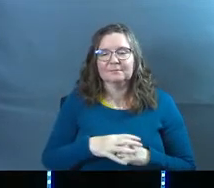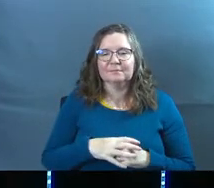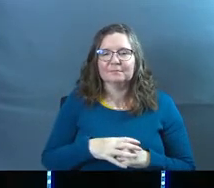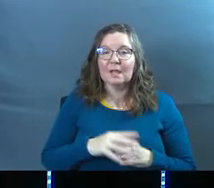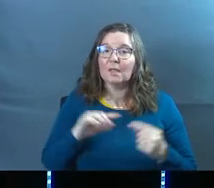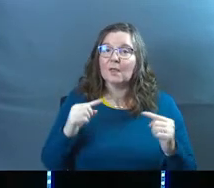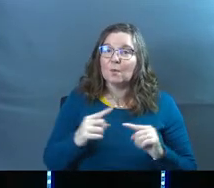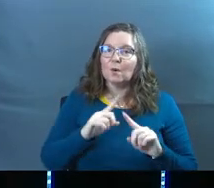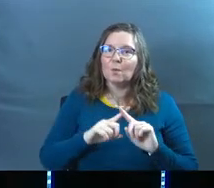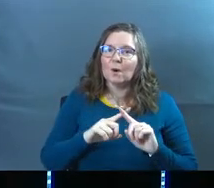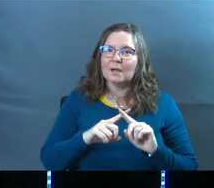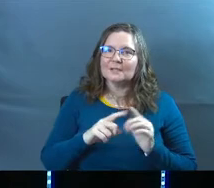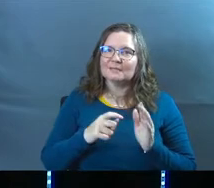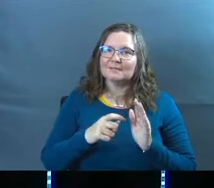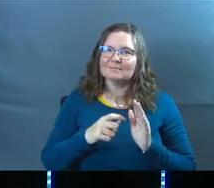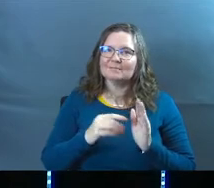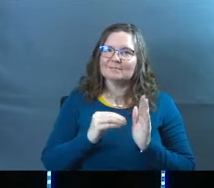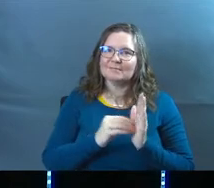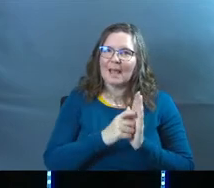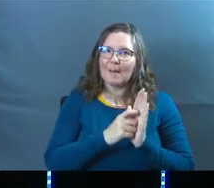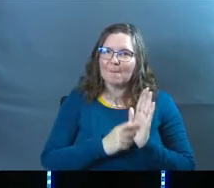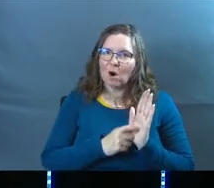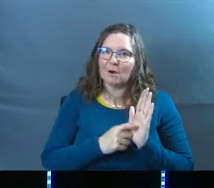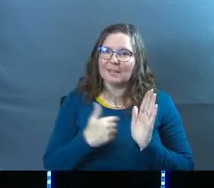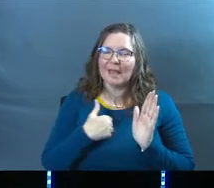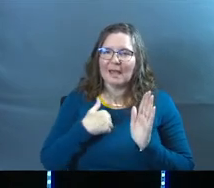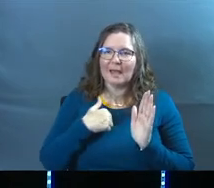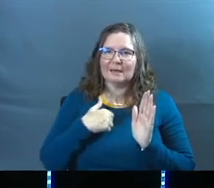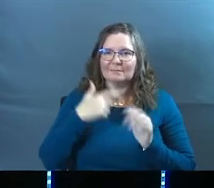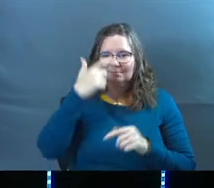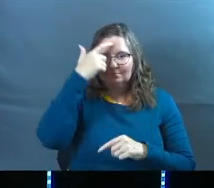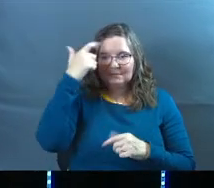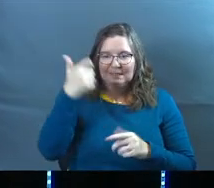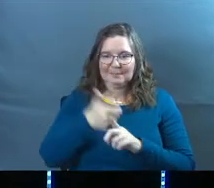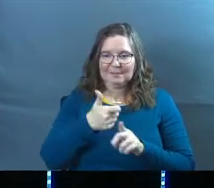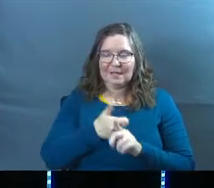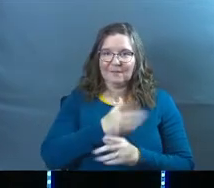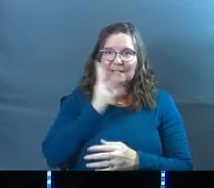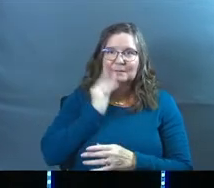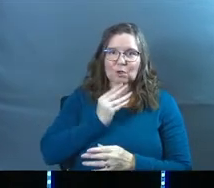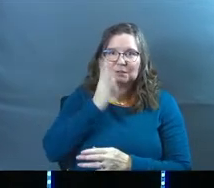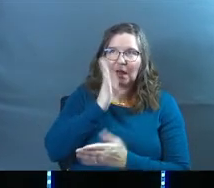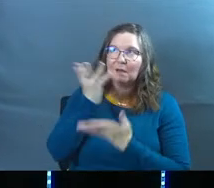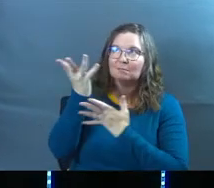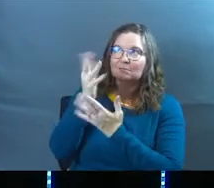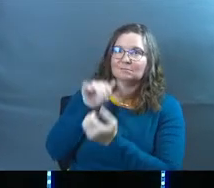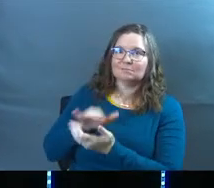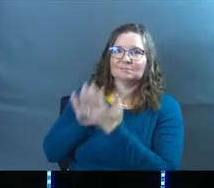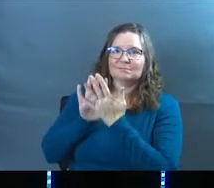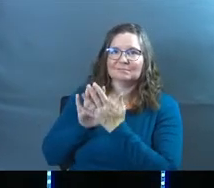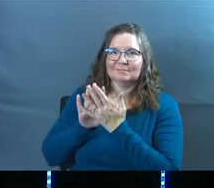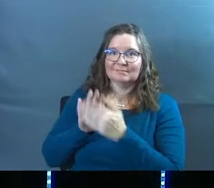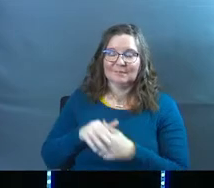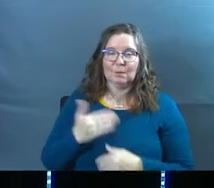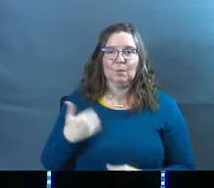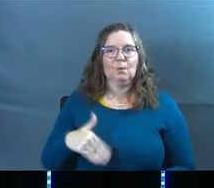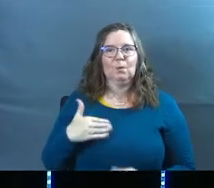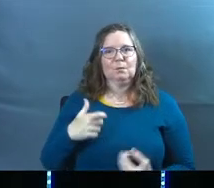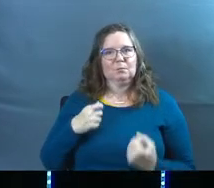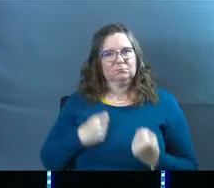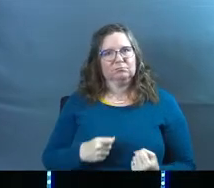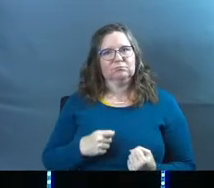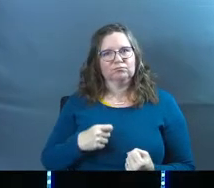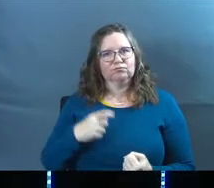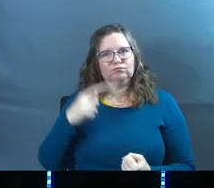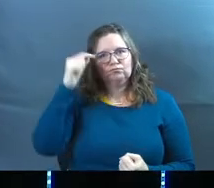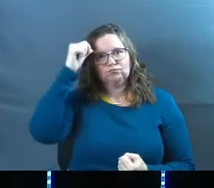That wound was a mark that he had had an experience with God himself. Not everybody gets a wound like that.